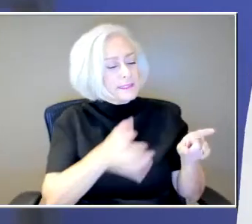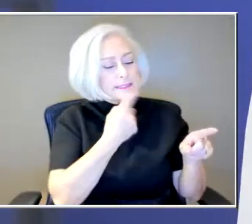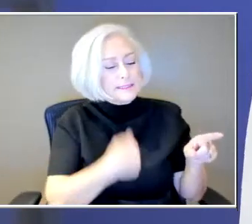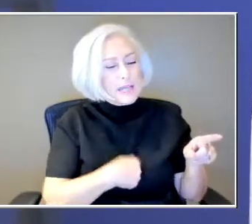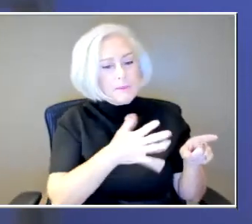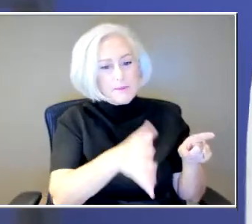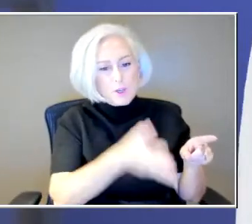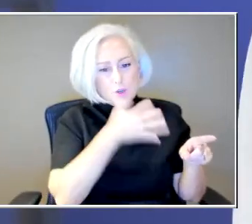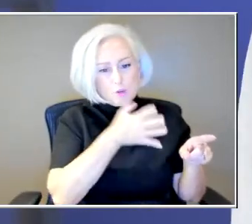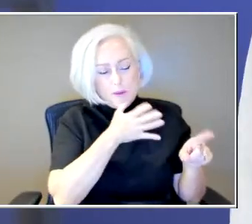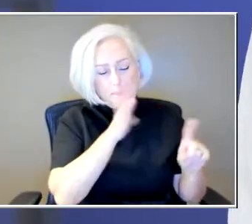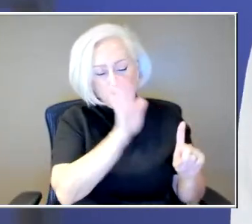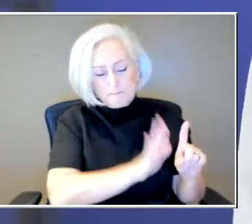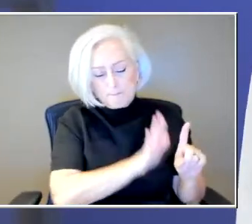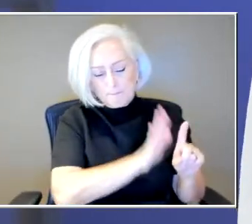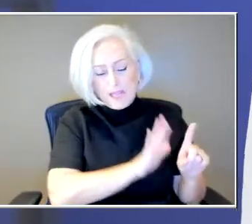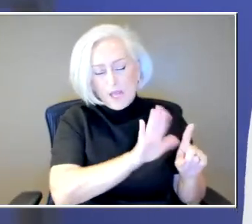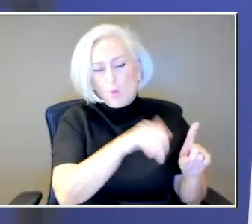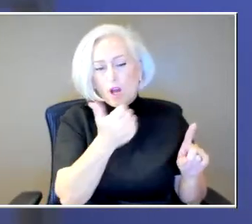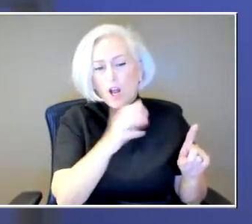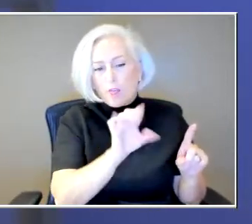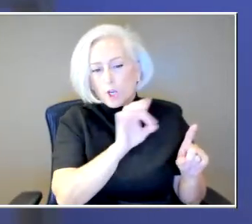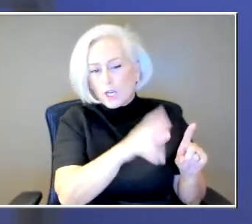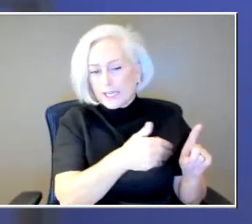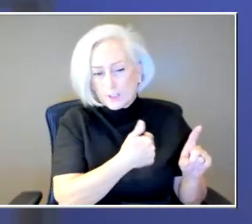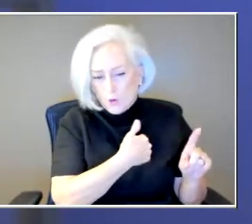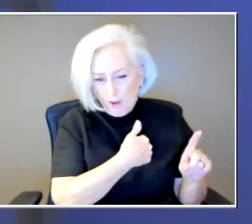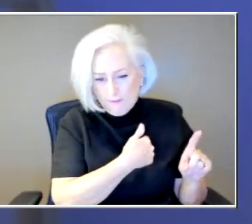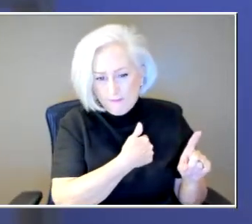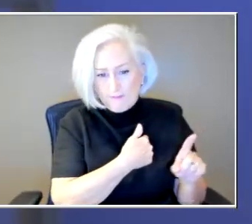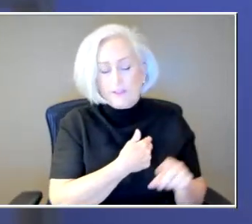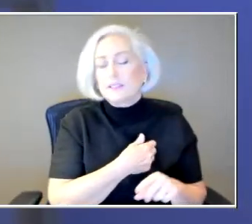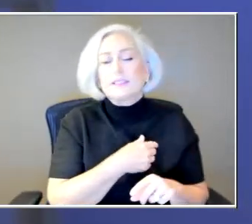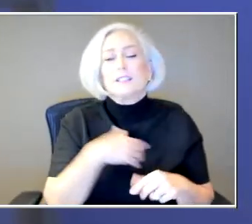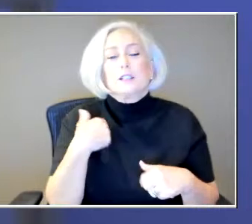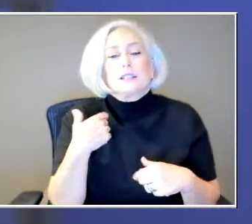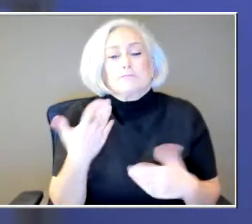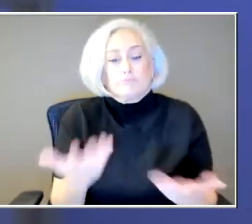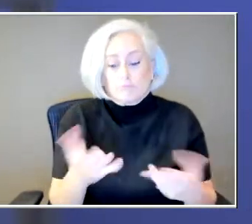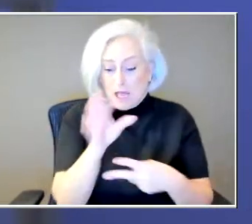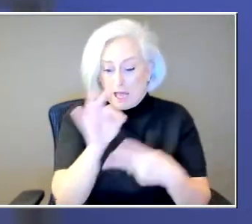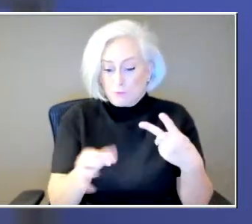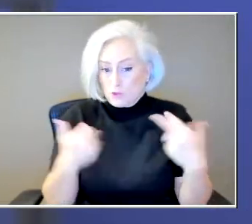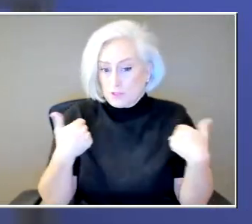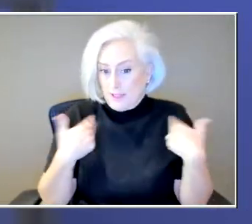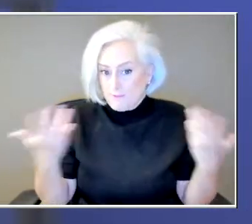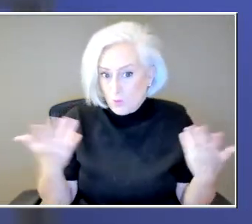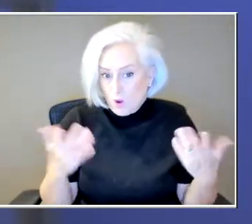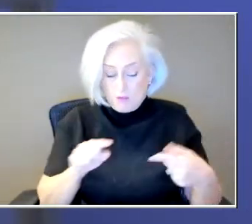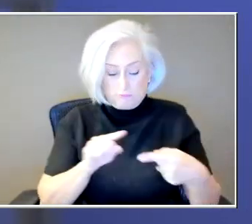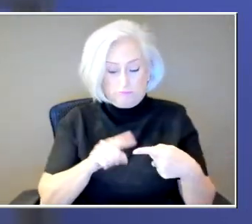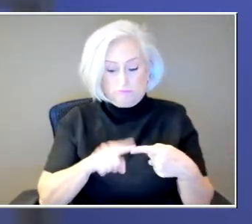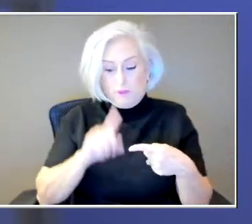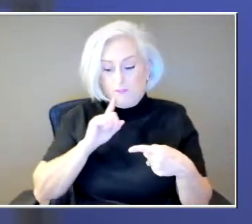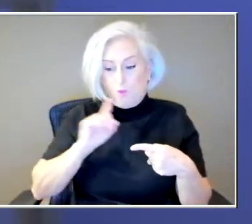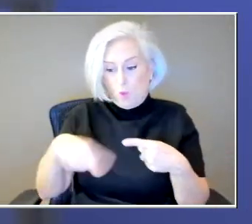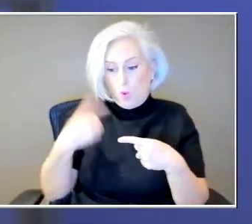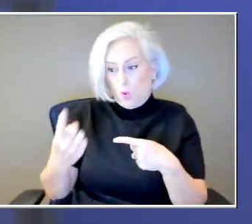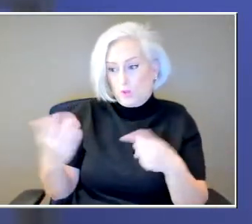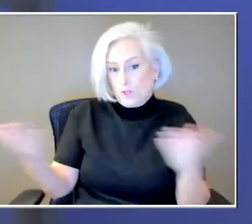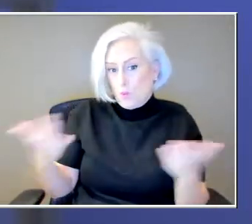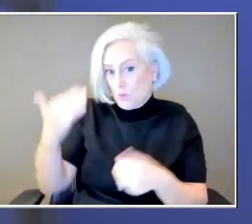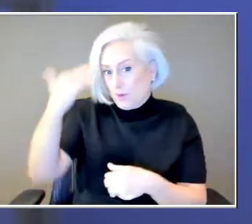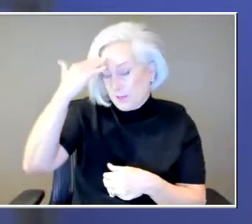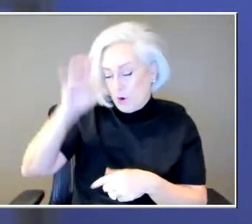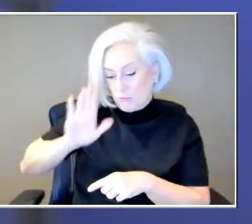family. What other cancers could there be? And here are your options. Do you just want testing just for the mutation that we know of? Or do